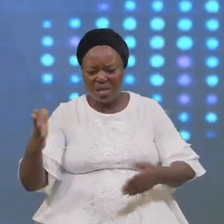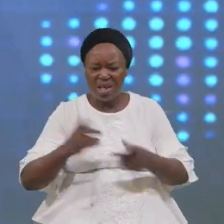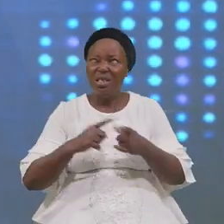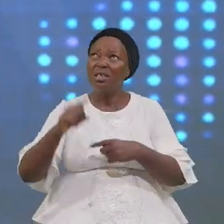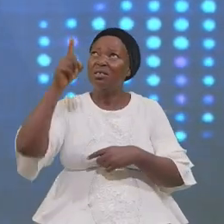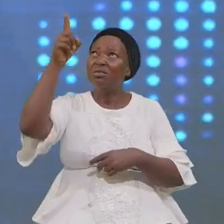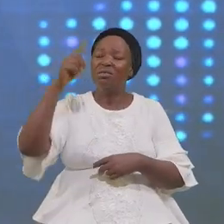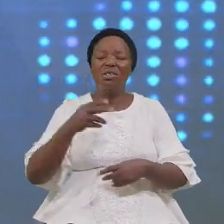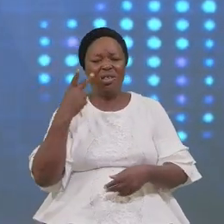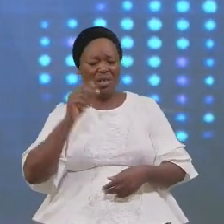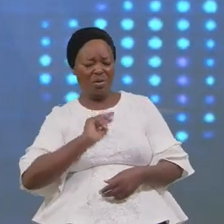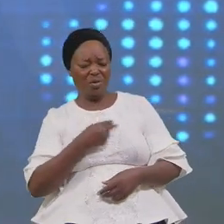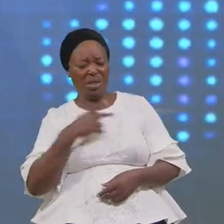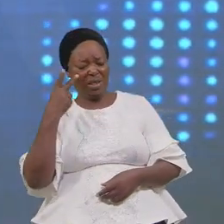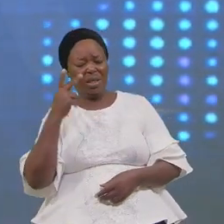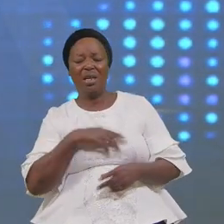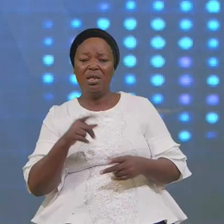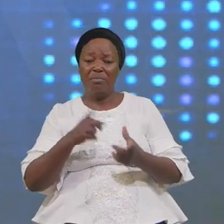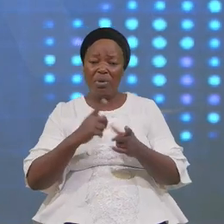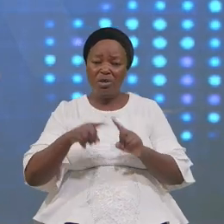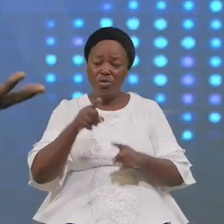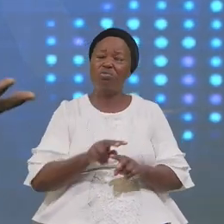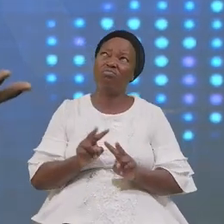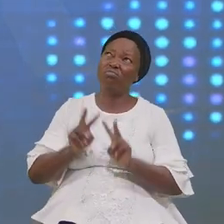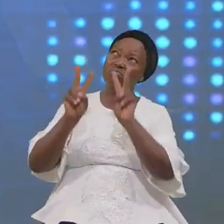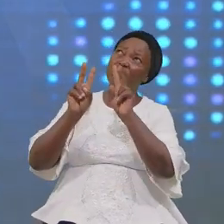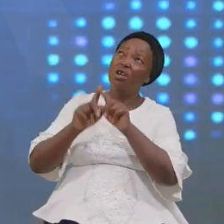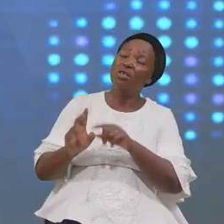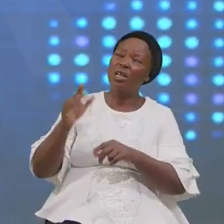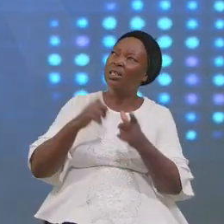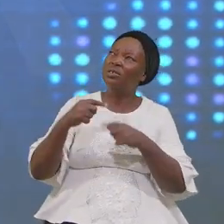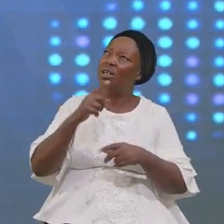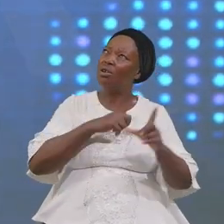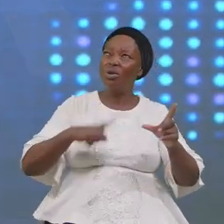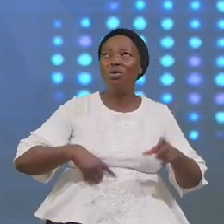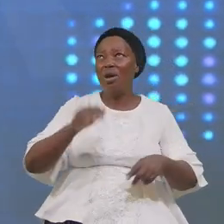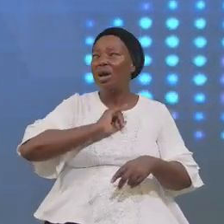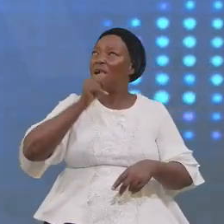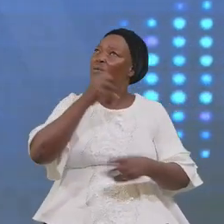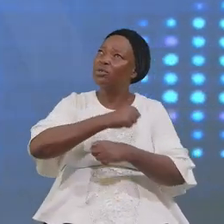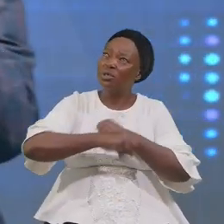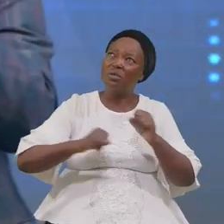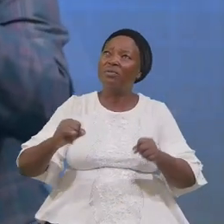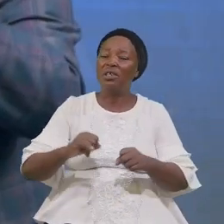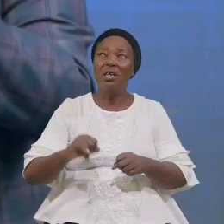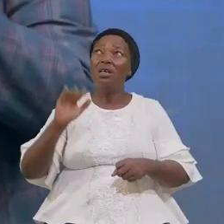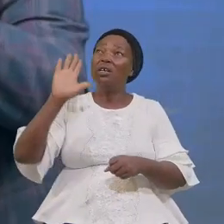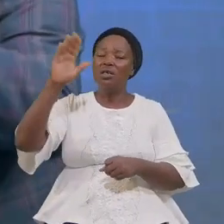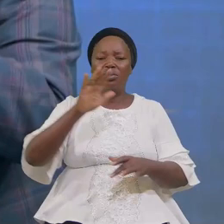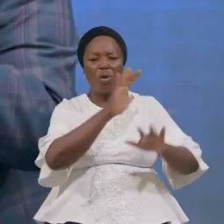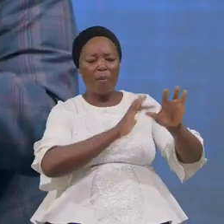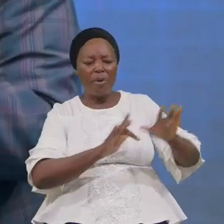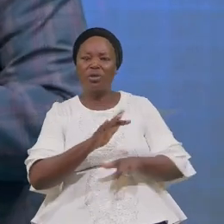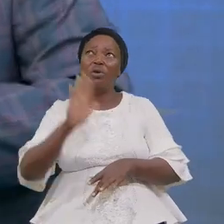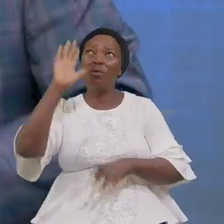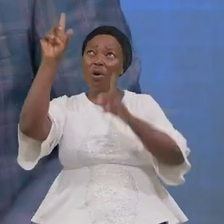you. And you look up to him and you say, Lord, I am suffering. His compassion will